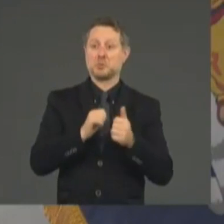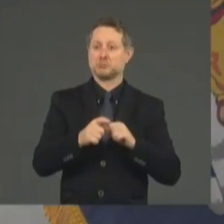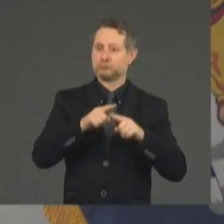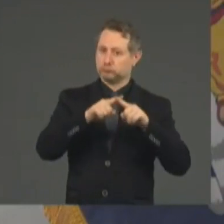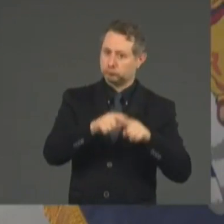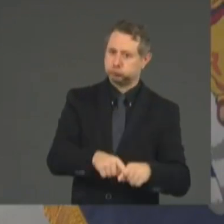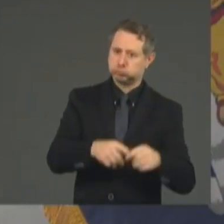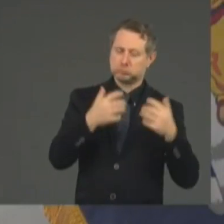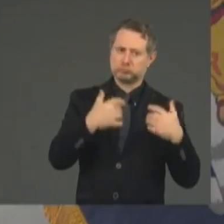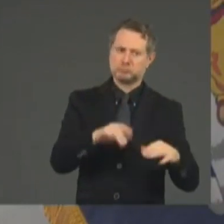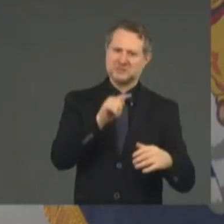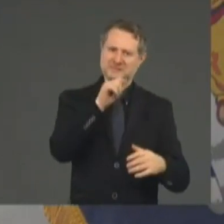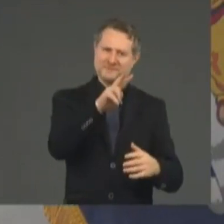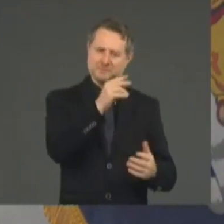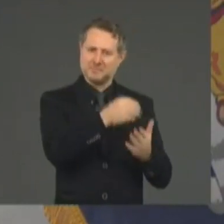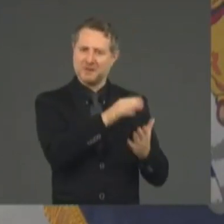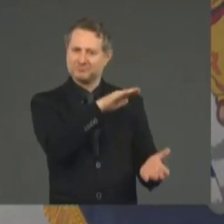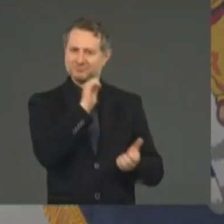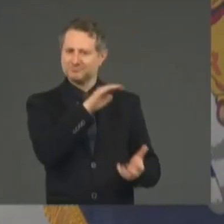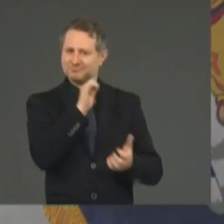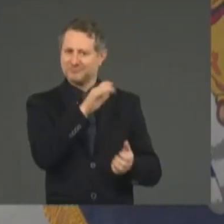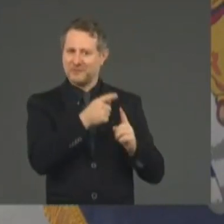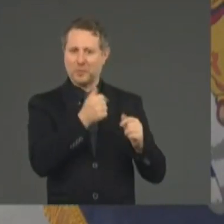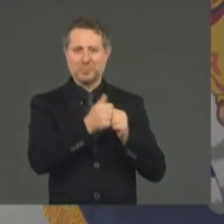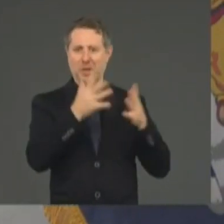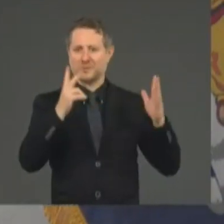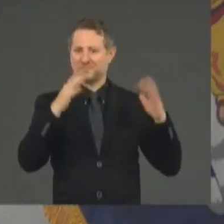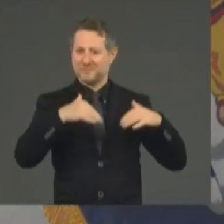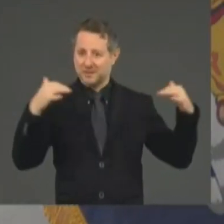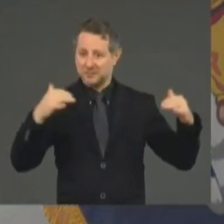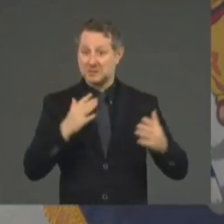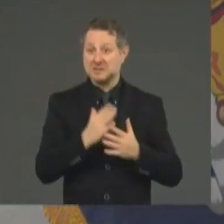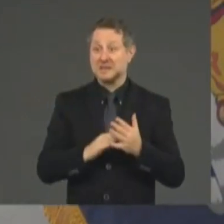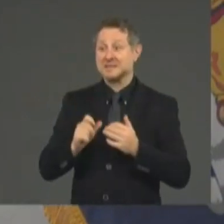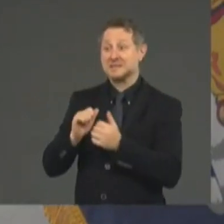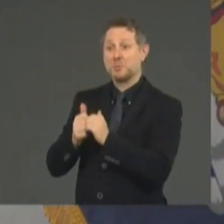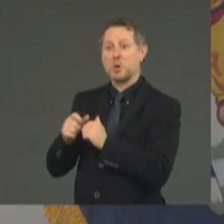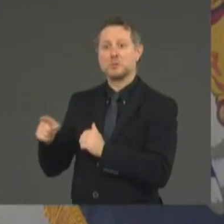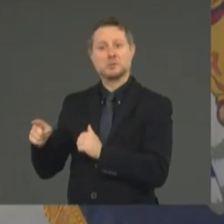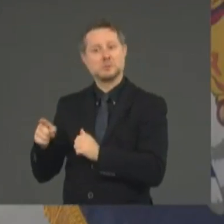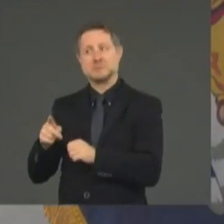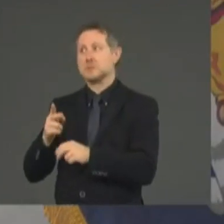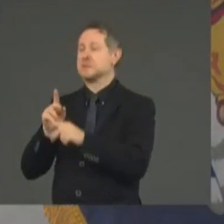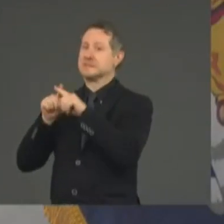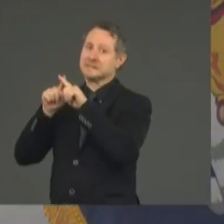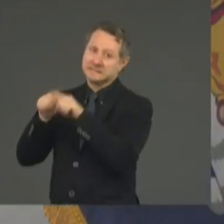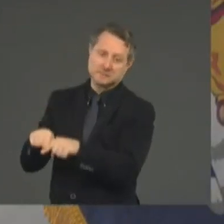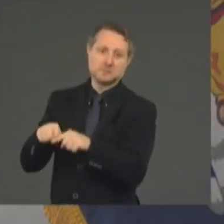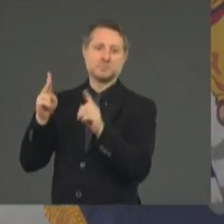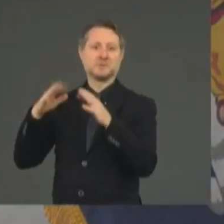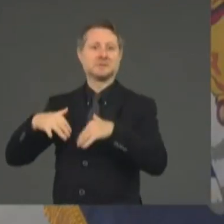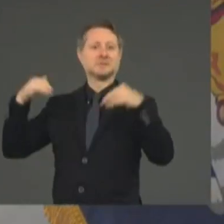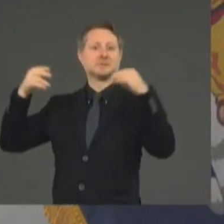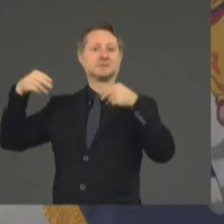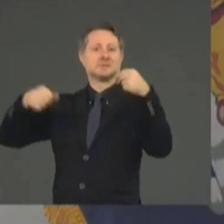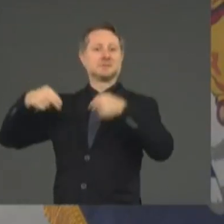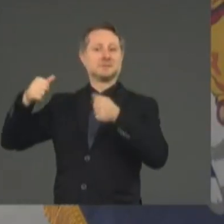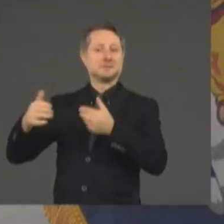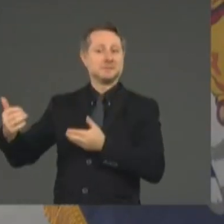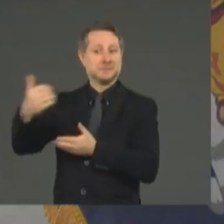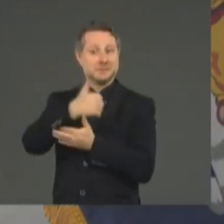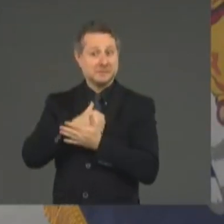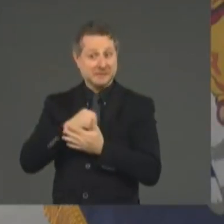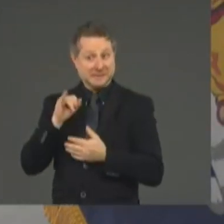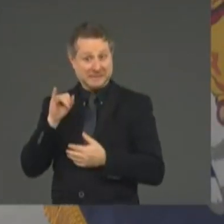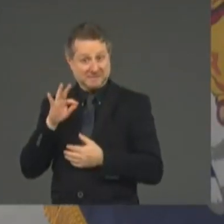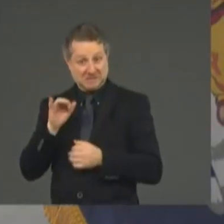TV income, televised income, than the stadium arena income. But if they can make the numbers work,